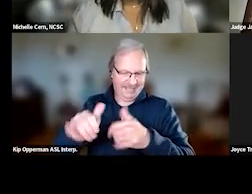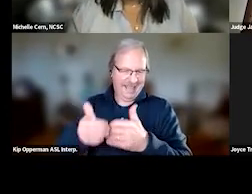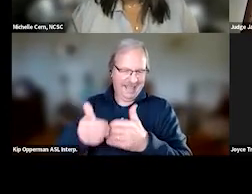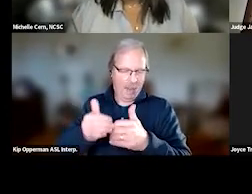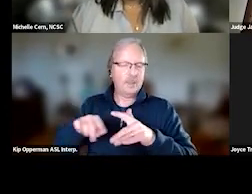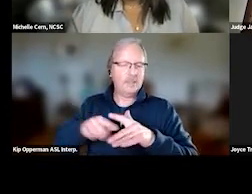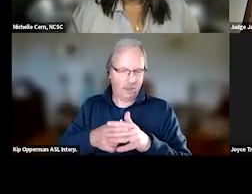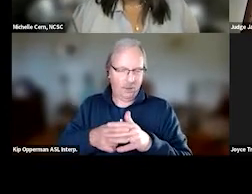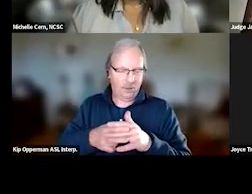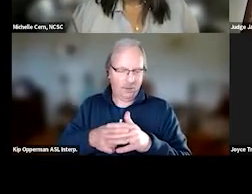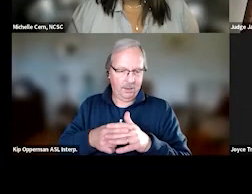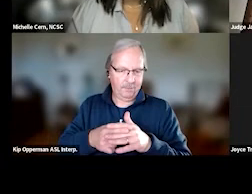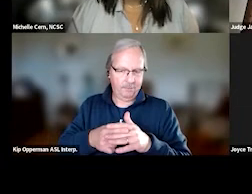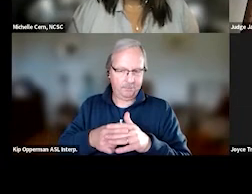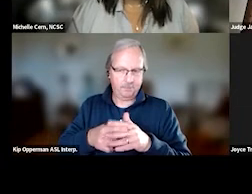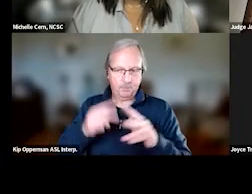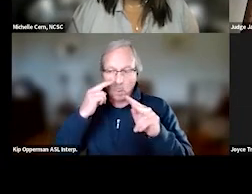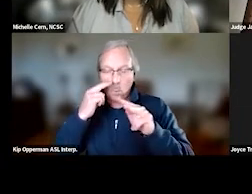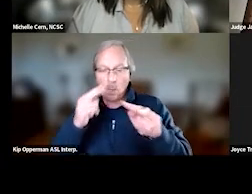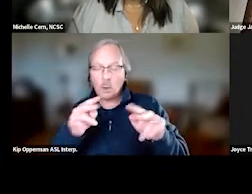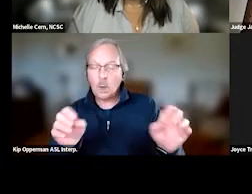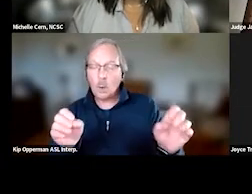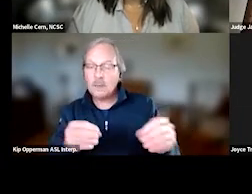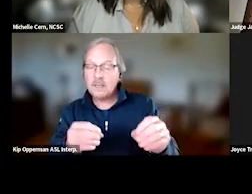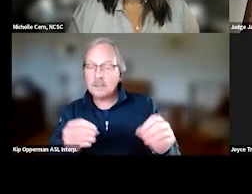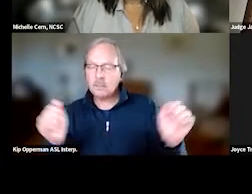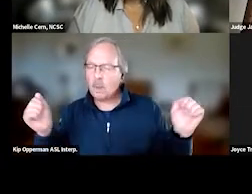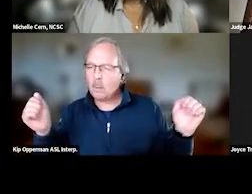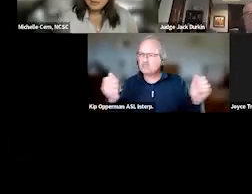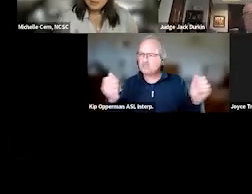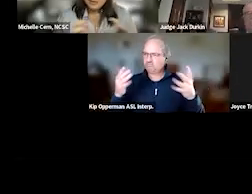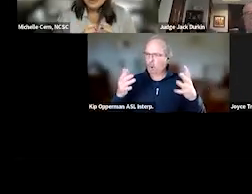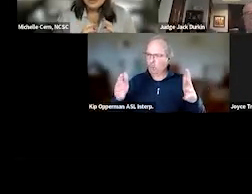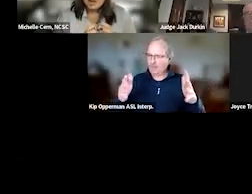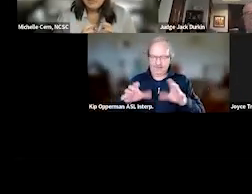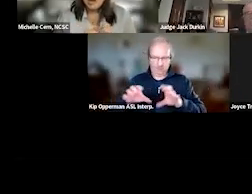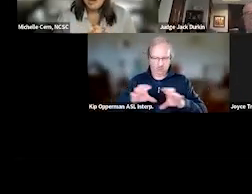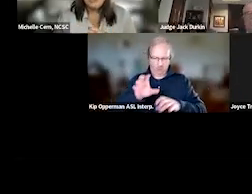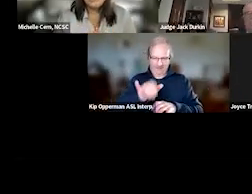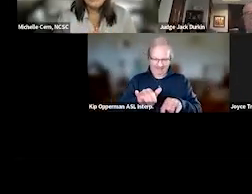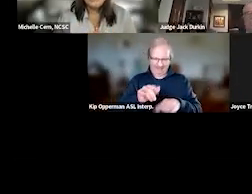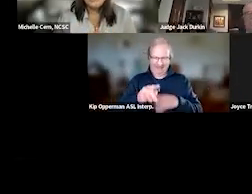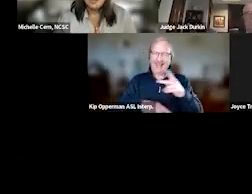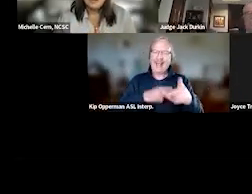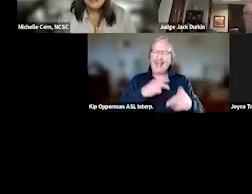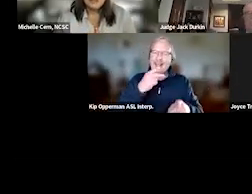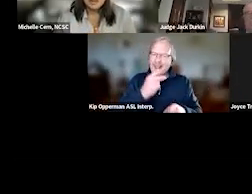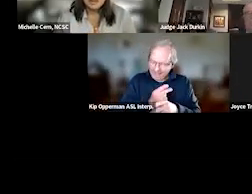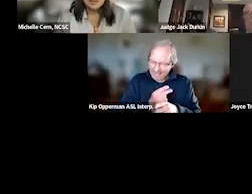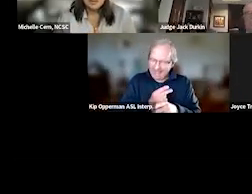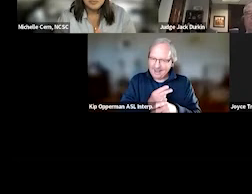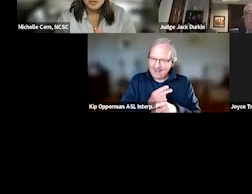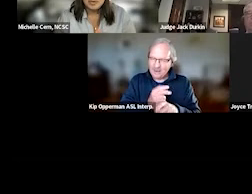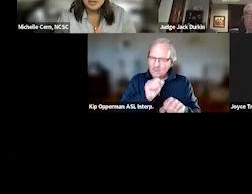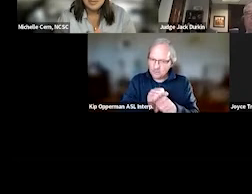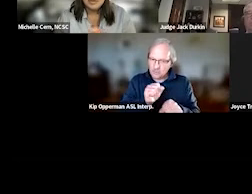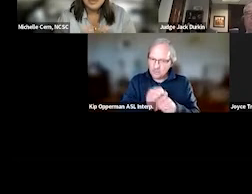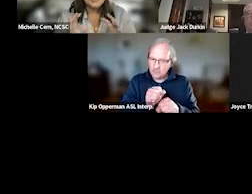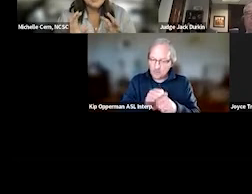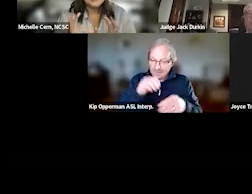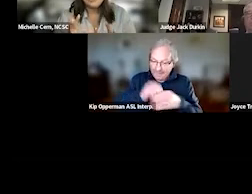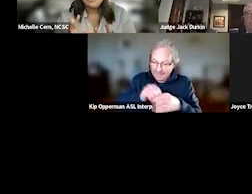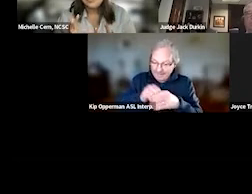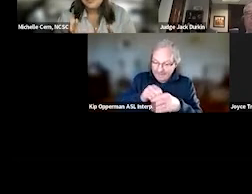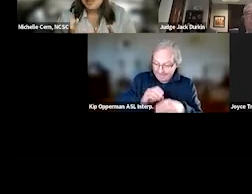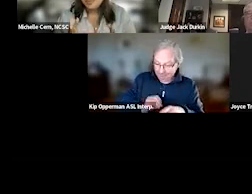look at organizations that were already doing this type of work in our communities. And